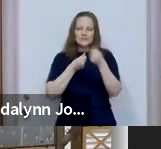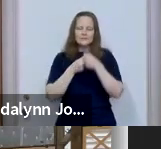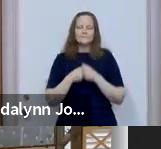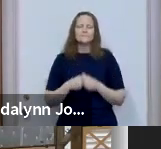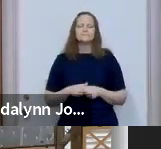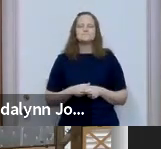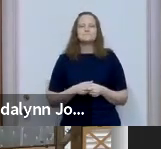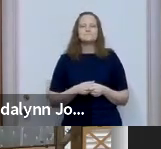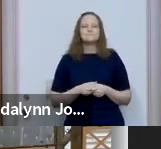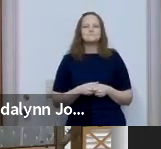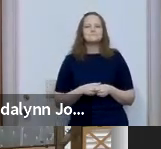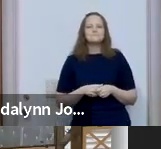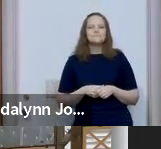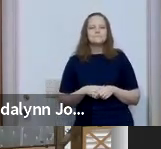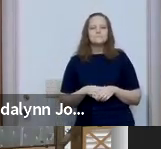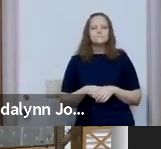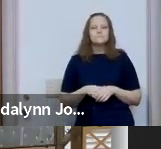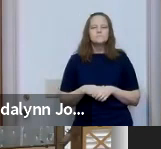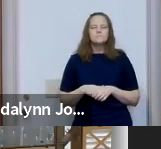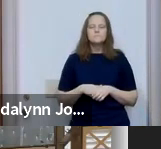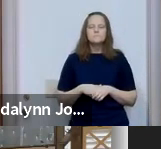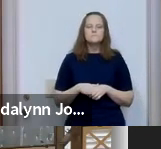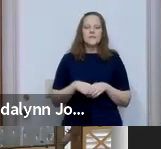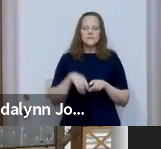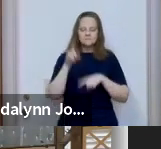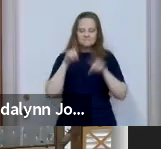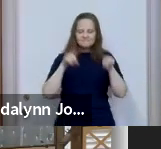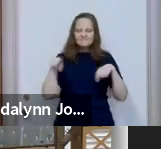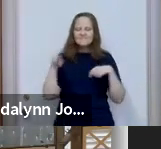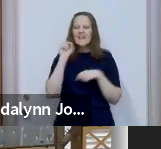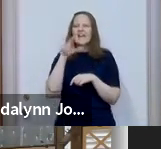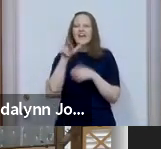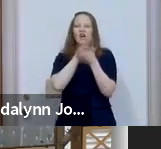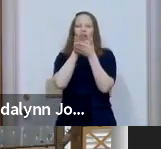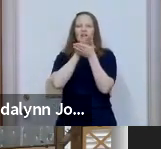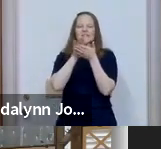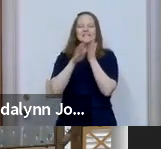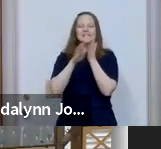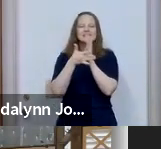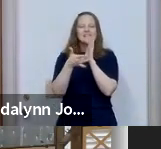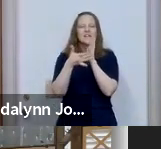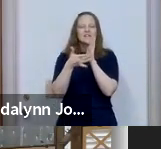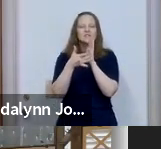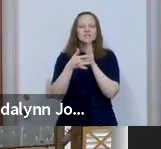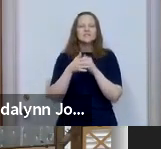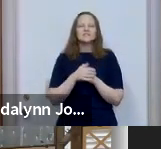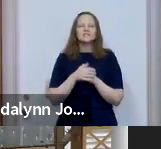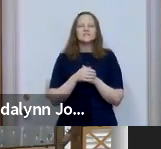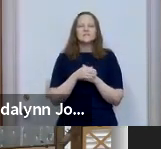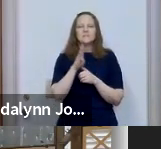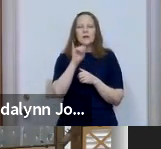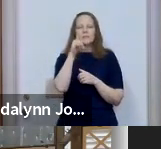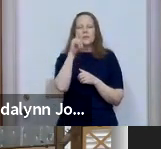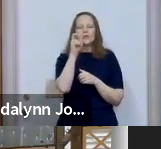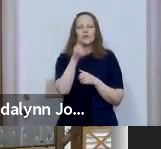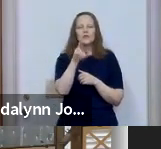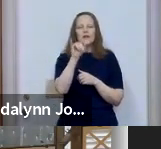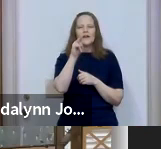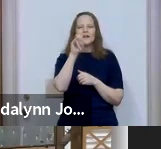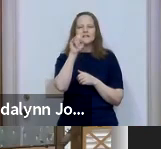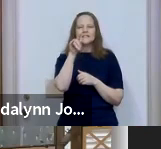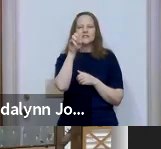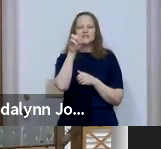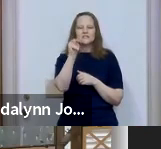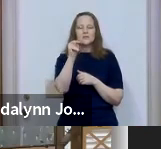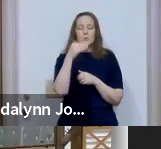filters. And then finally, we're looking at various air cleaning technologies like ultraviolet and bipolar ionization. We've actually got